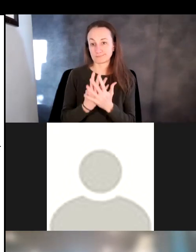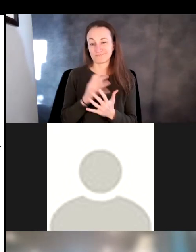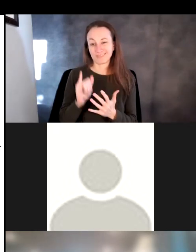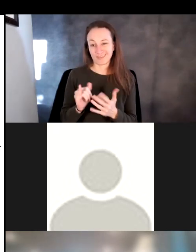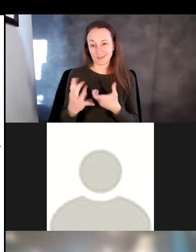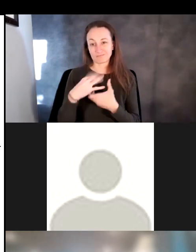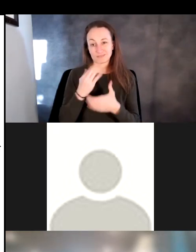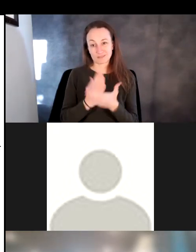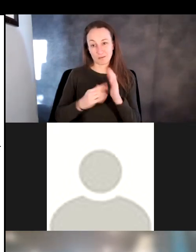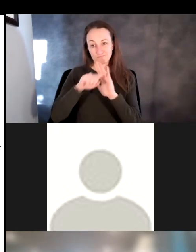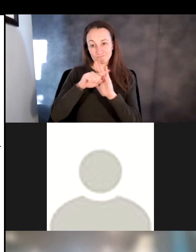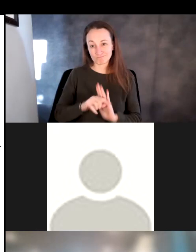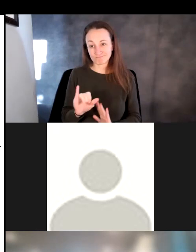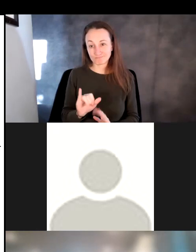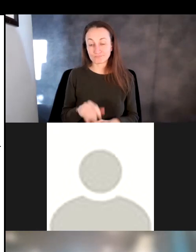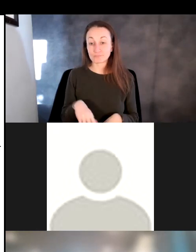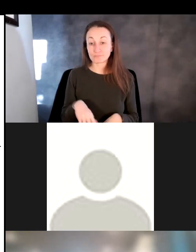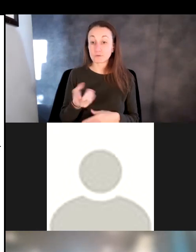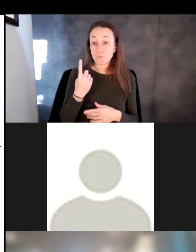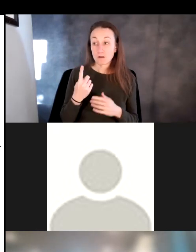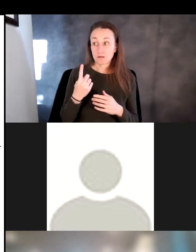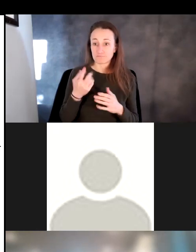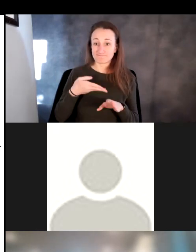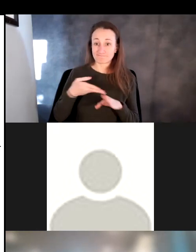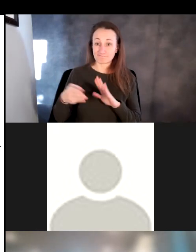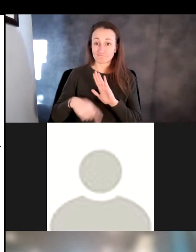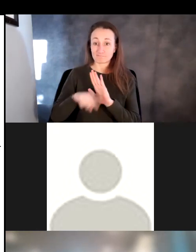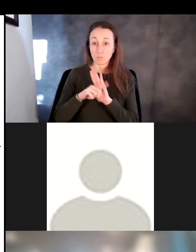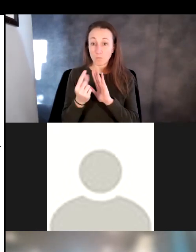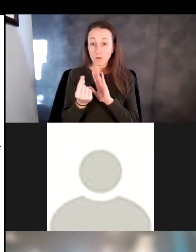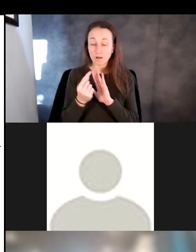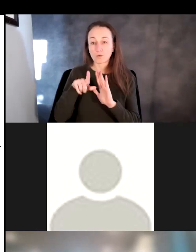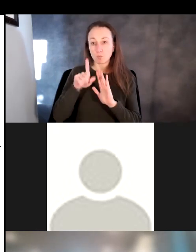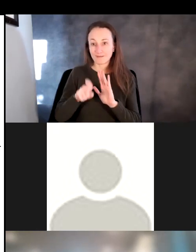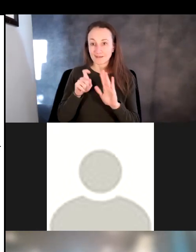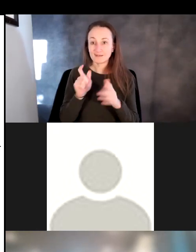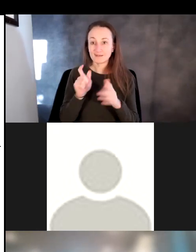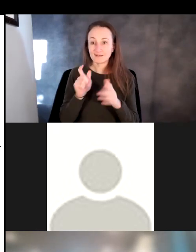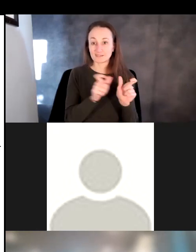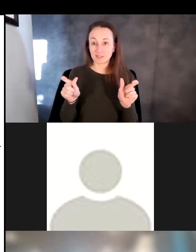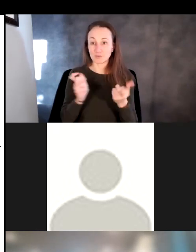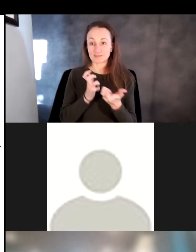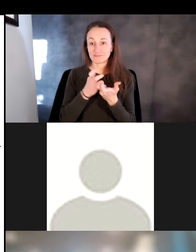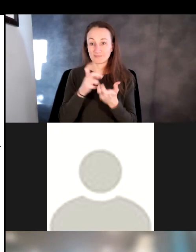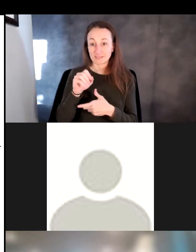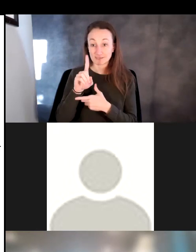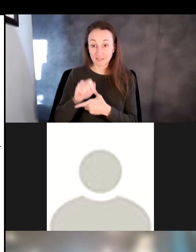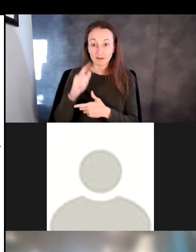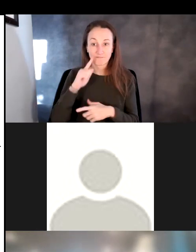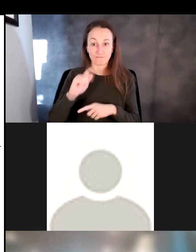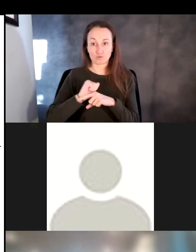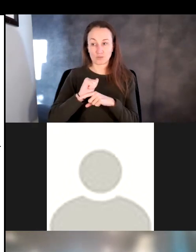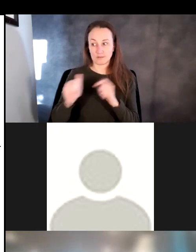as well. And one of the main disadvantages is that we actually need sequence fitness data for training the most effective